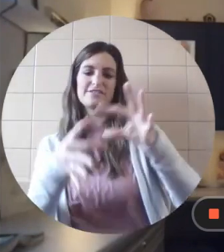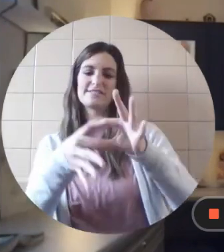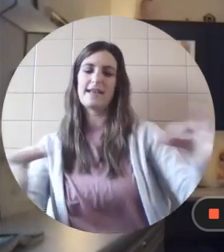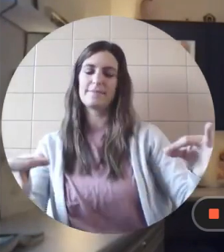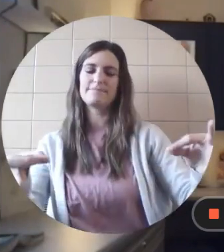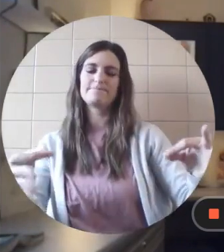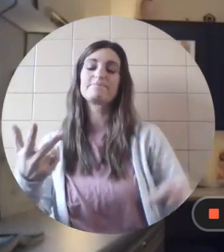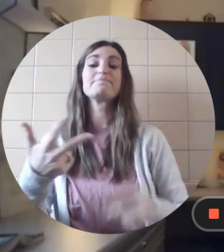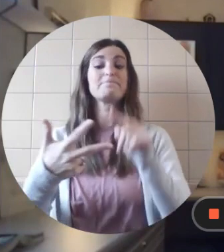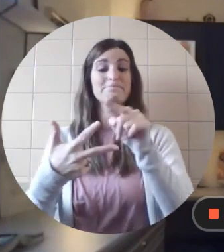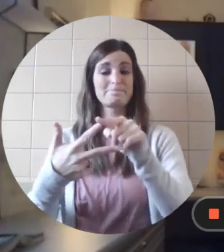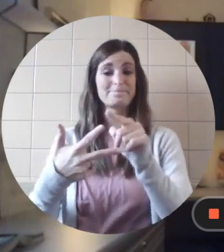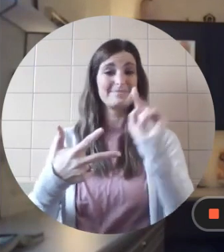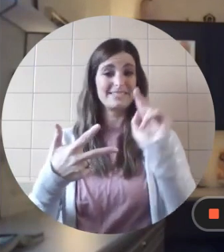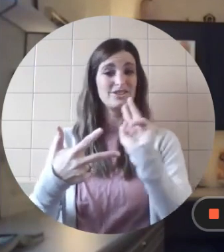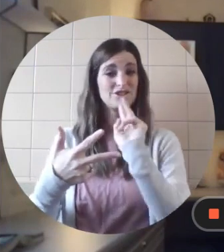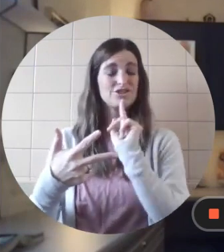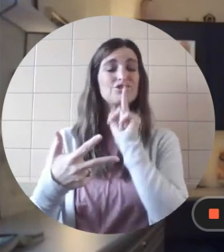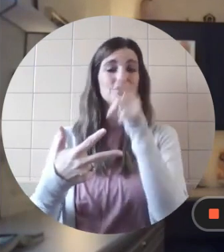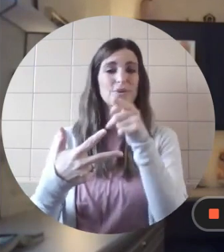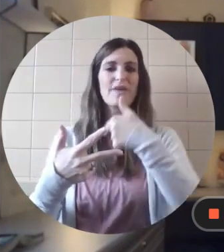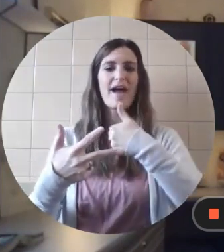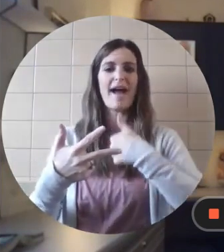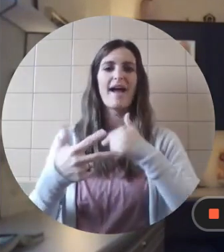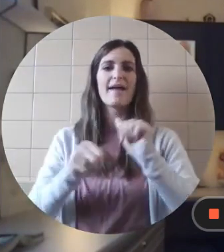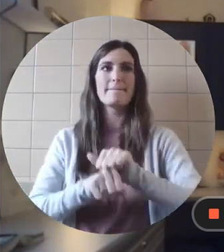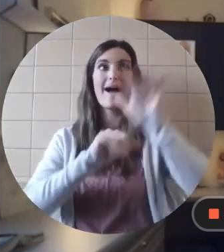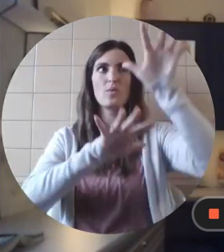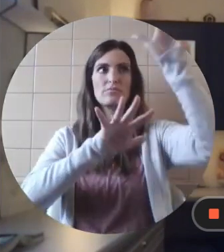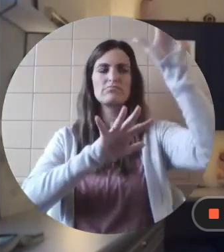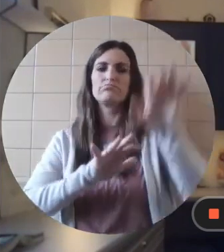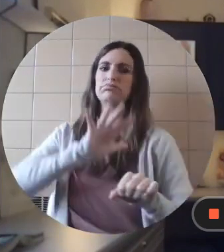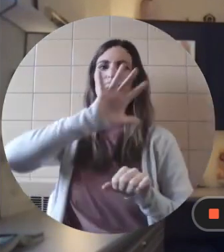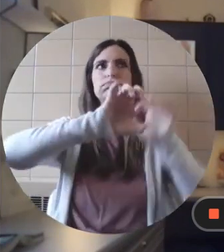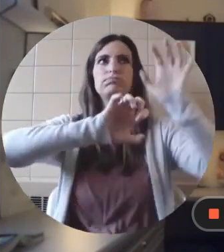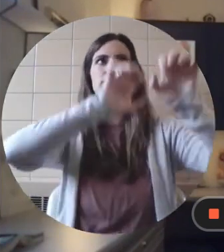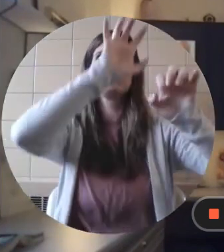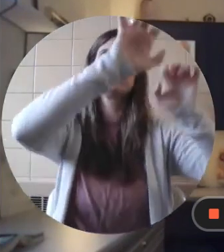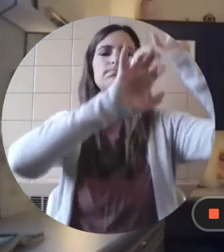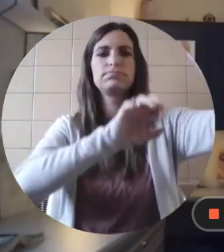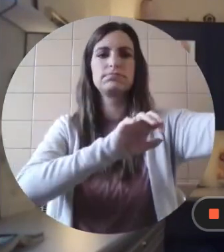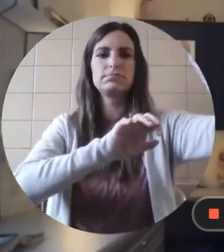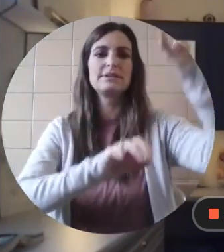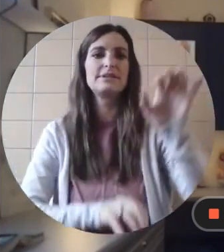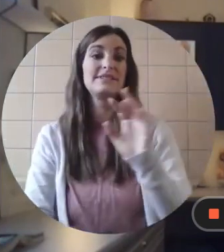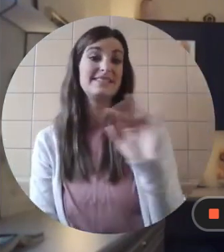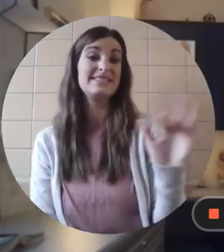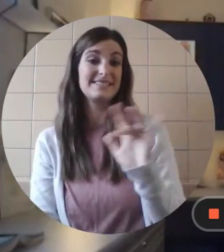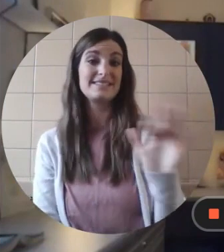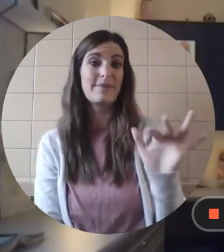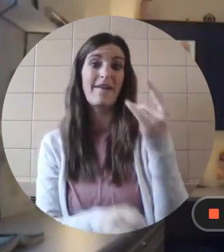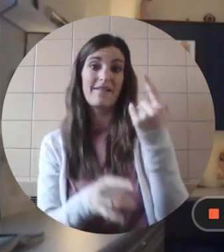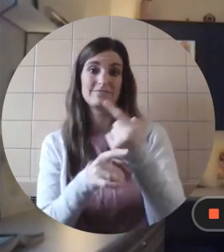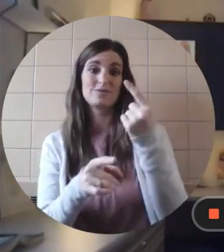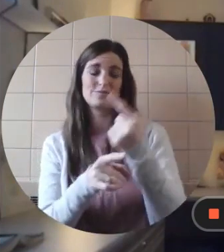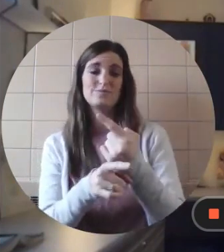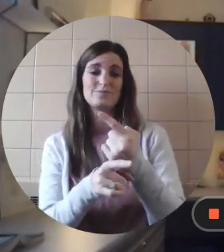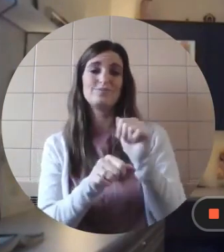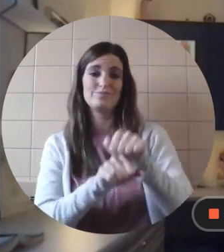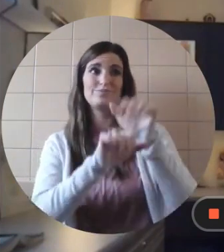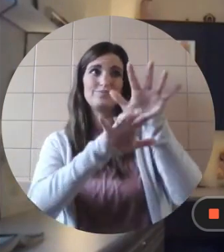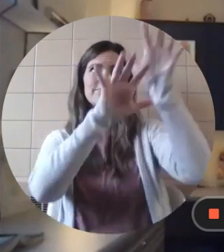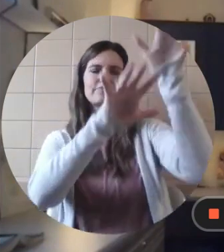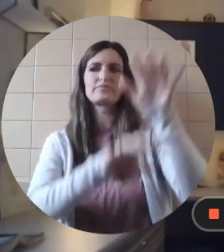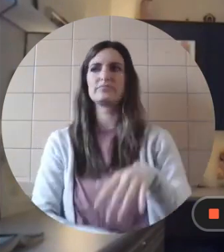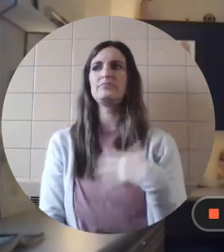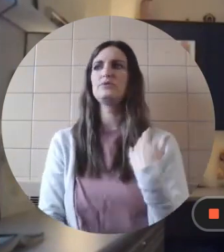second truth is I once climbed Mount Cathodin. Jack wrote it easily, even spelling Cathodin correctly. I thought